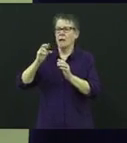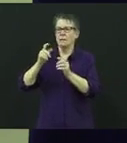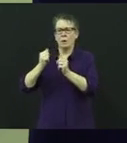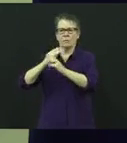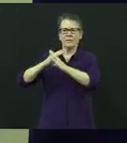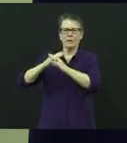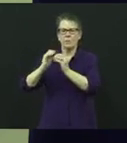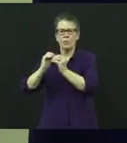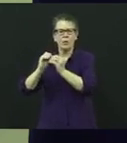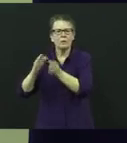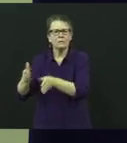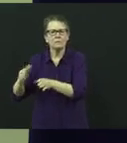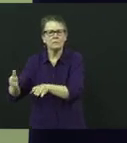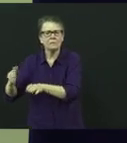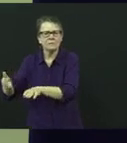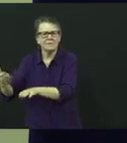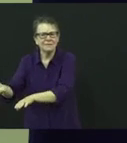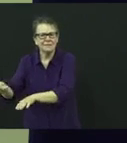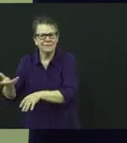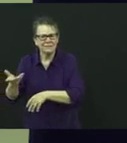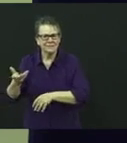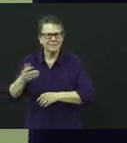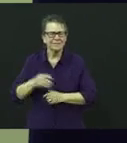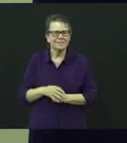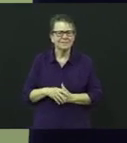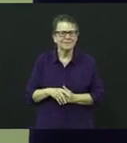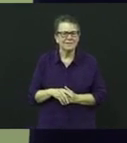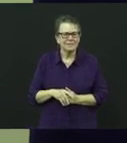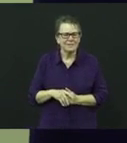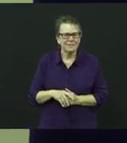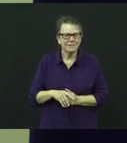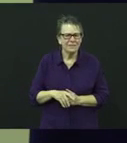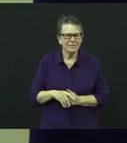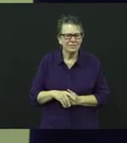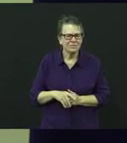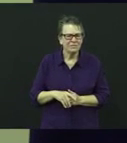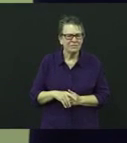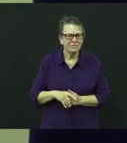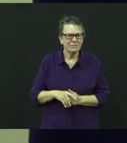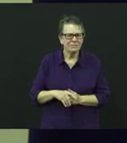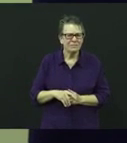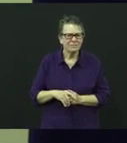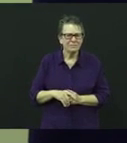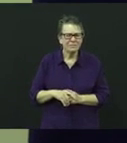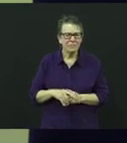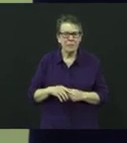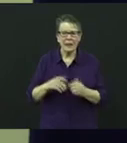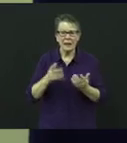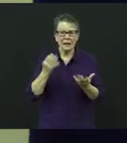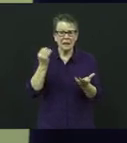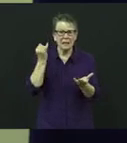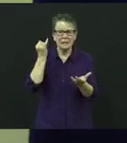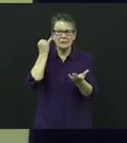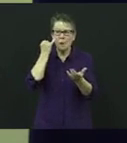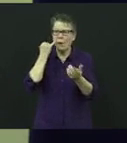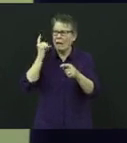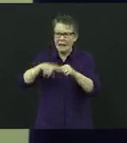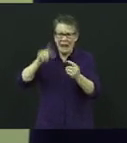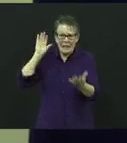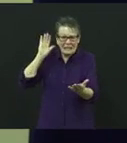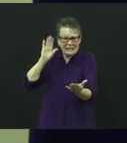but even if we do, I remind everybody the volume under each of those curves is the same. But the red curve